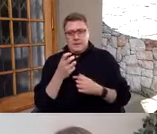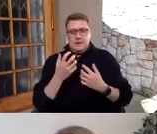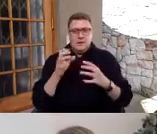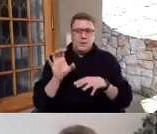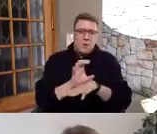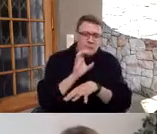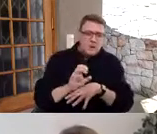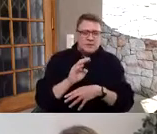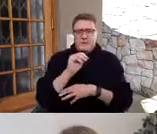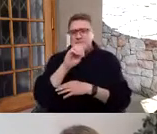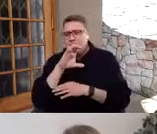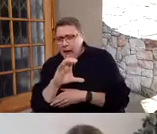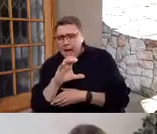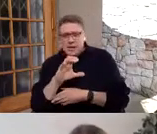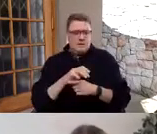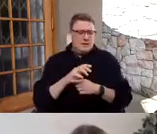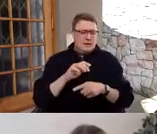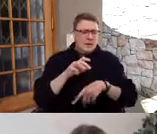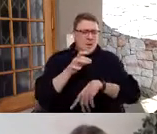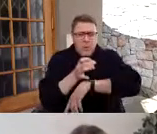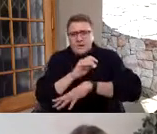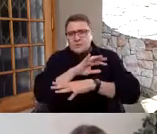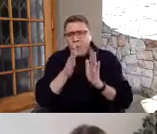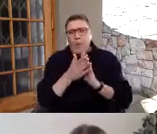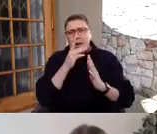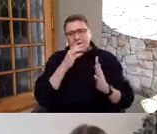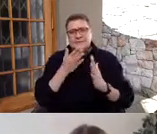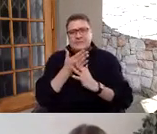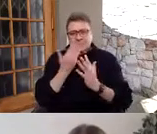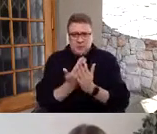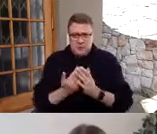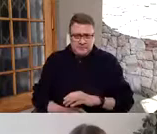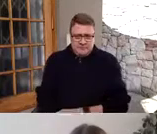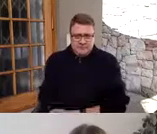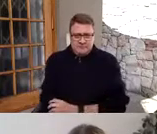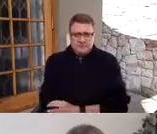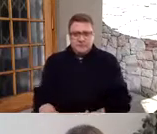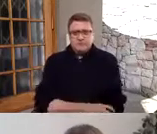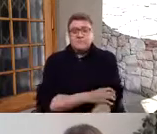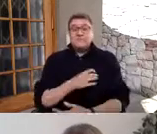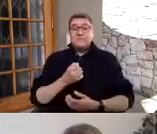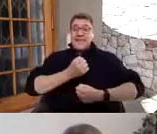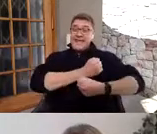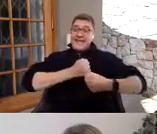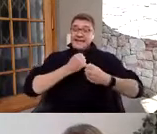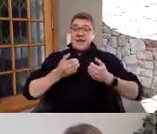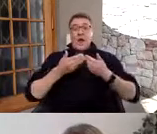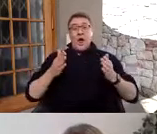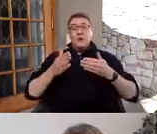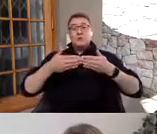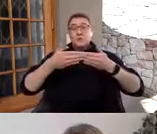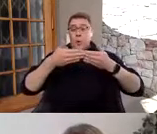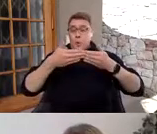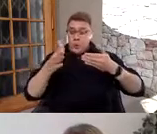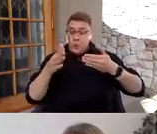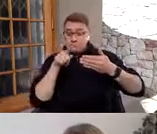iPads, Apple Watches, and so forth. In a kitchen, we move to an open bedroom door. In the bedroom, Sadie Paulson